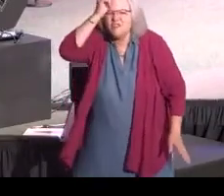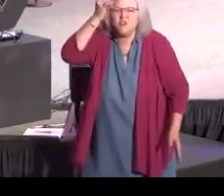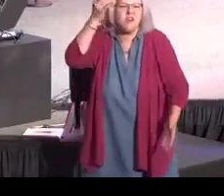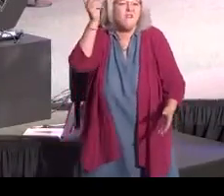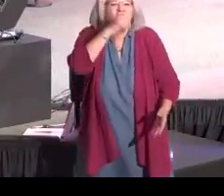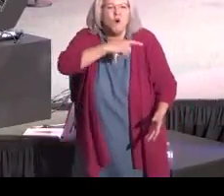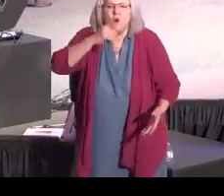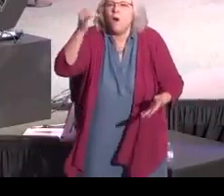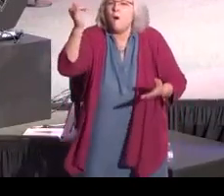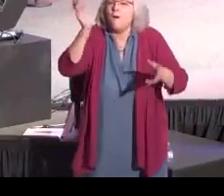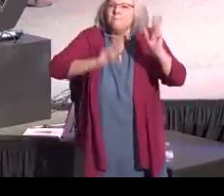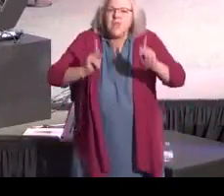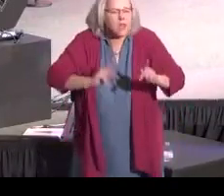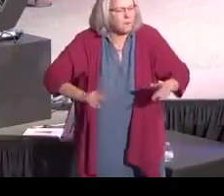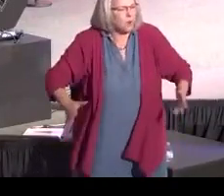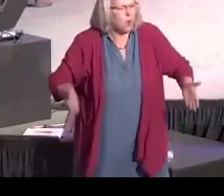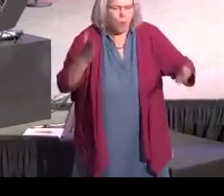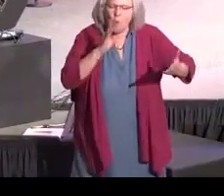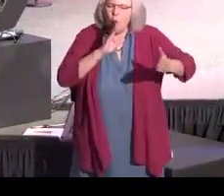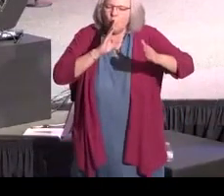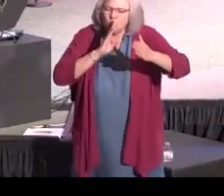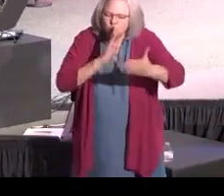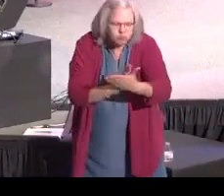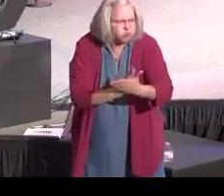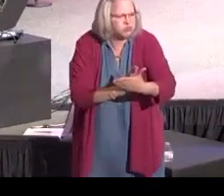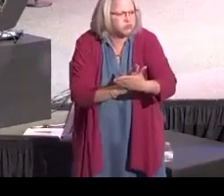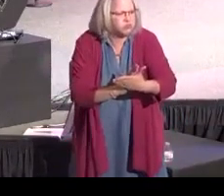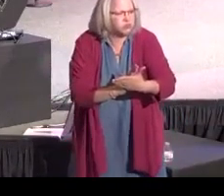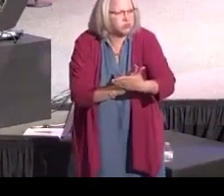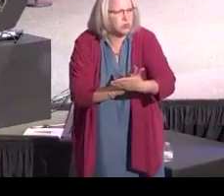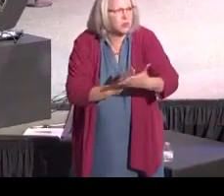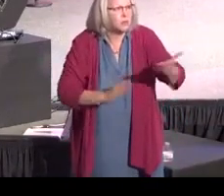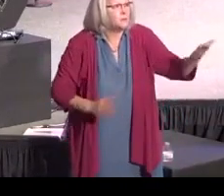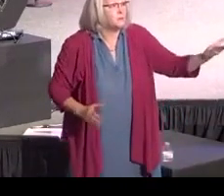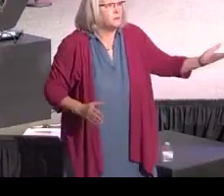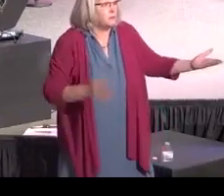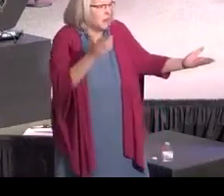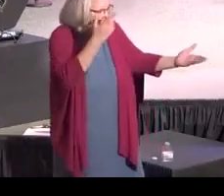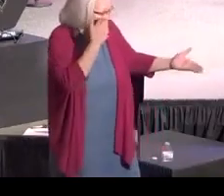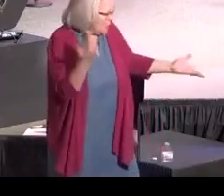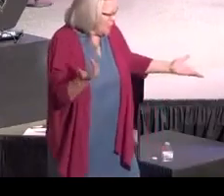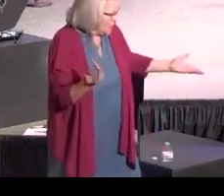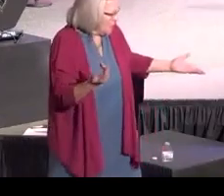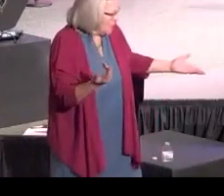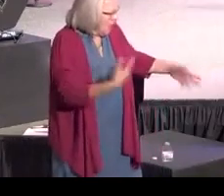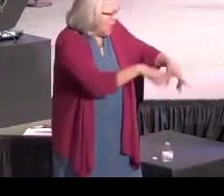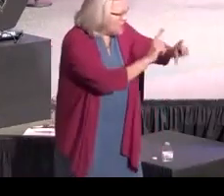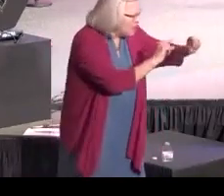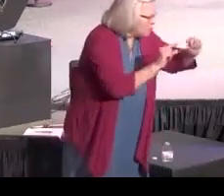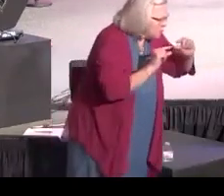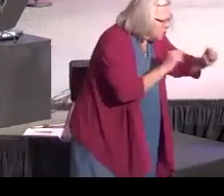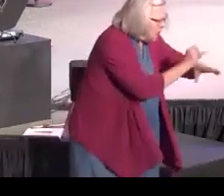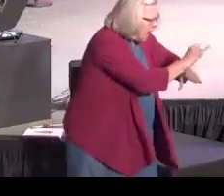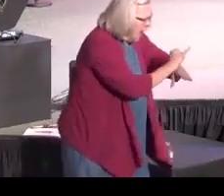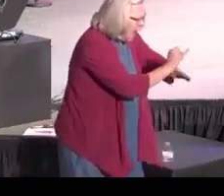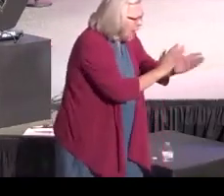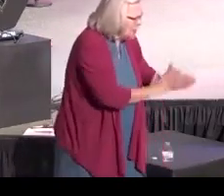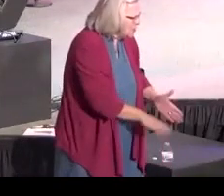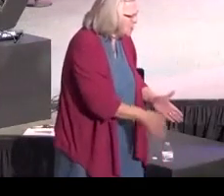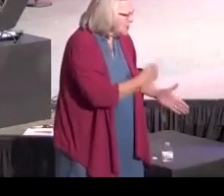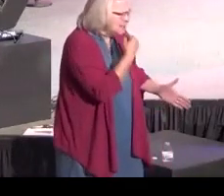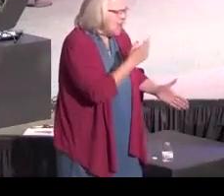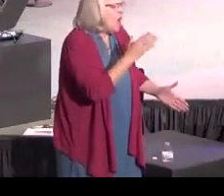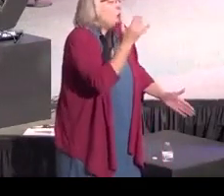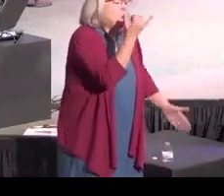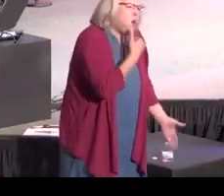foolish people, because he was bitten by a snake and people are saying ugly, untrue